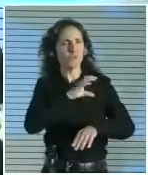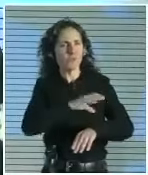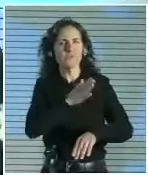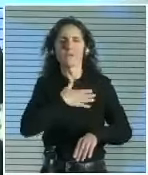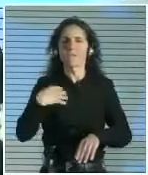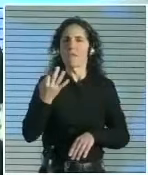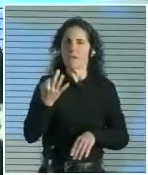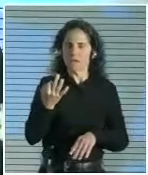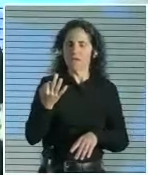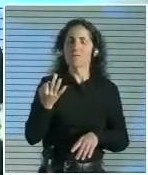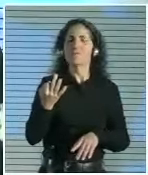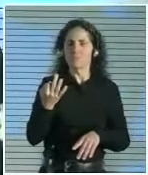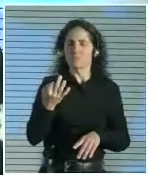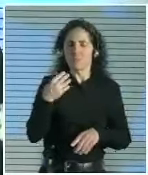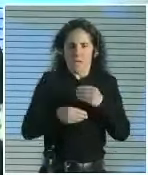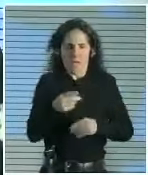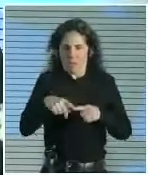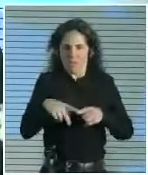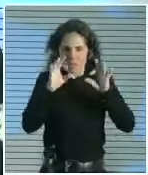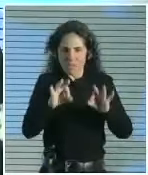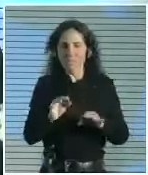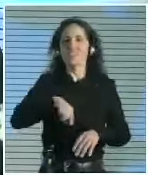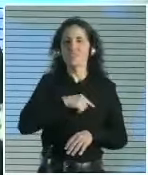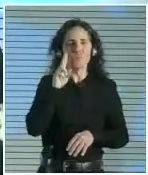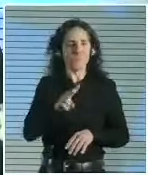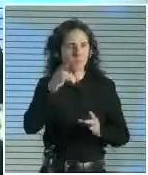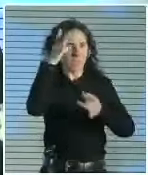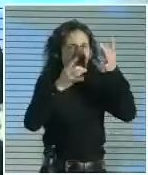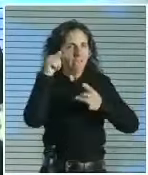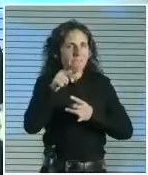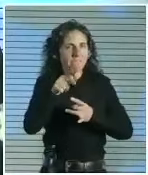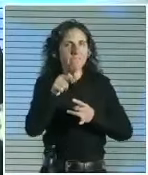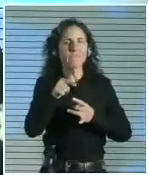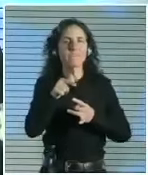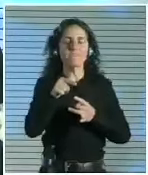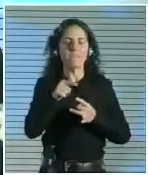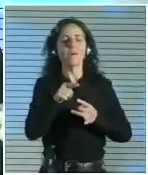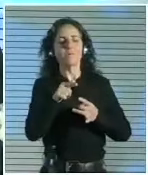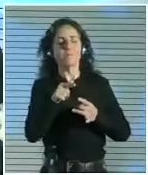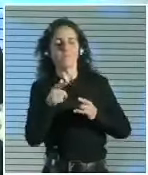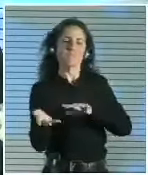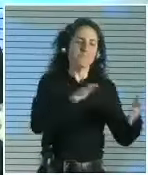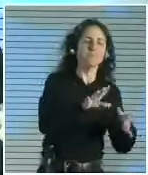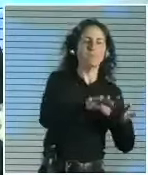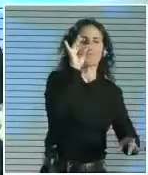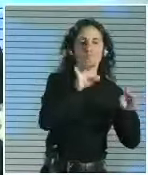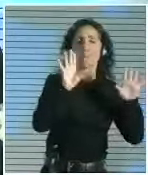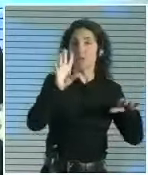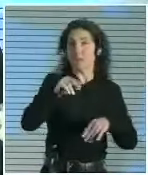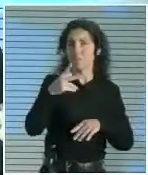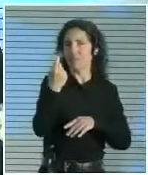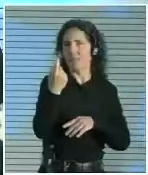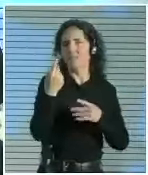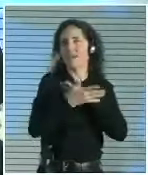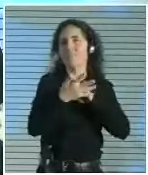at the destination level. And really, we say destinations, we mean communities. The hotels and tourism businesses are not at all in